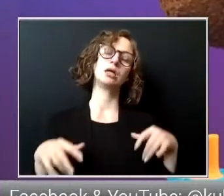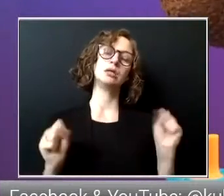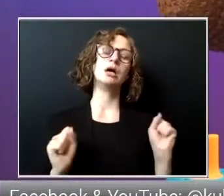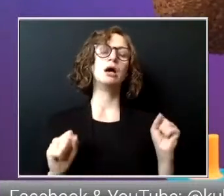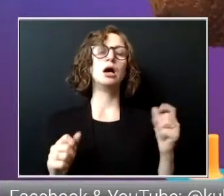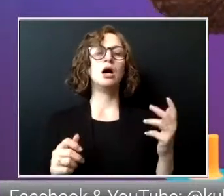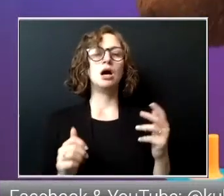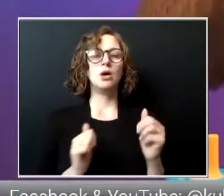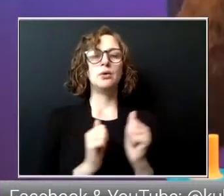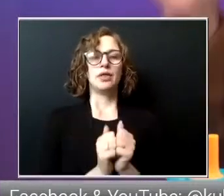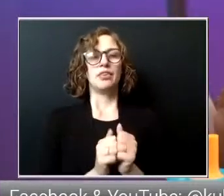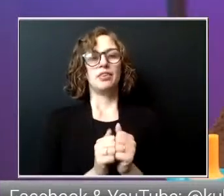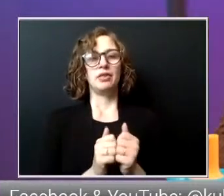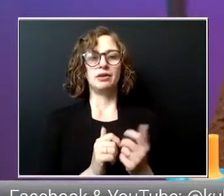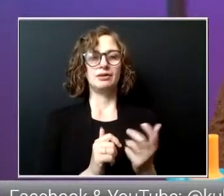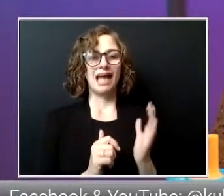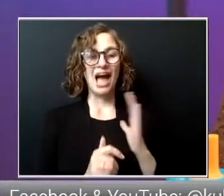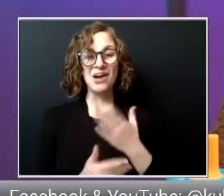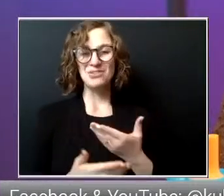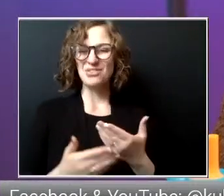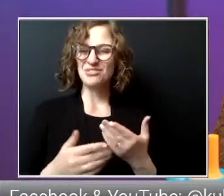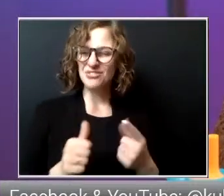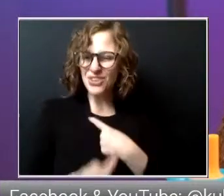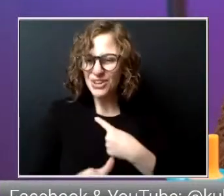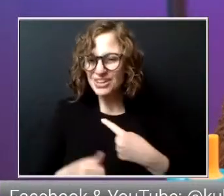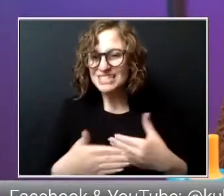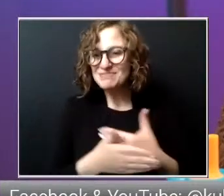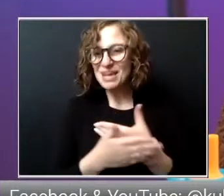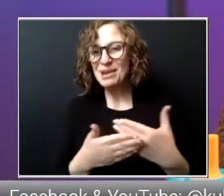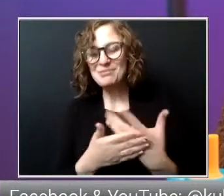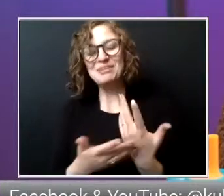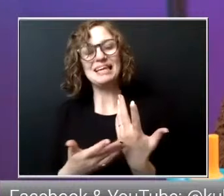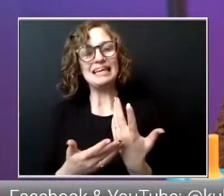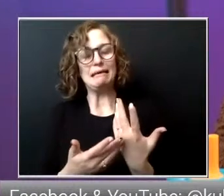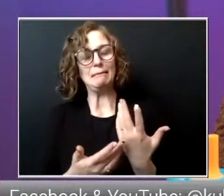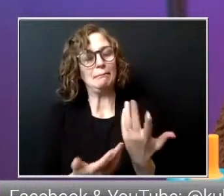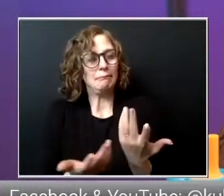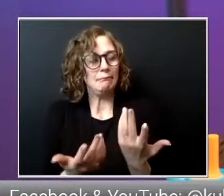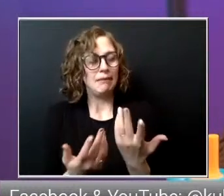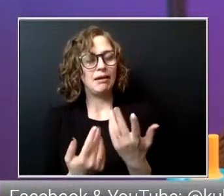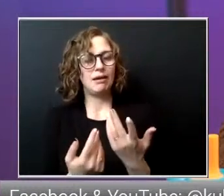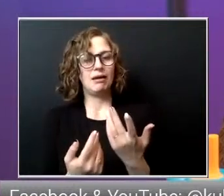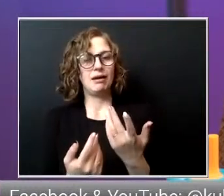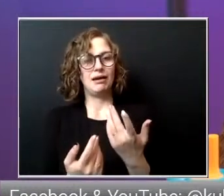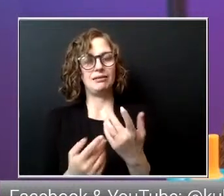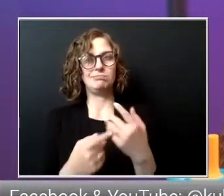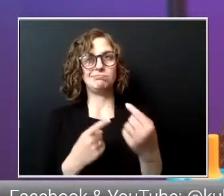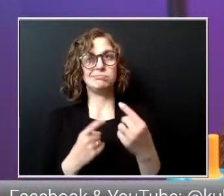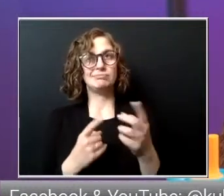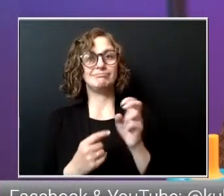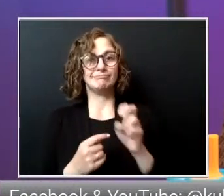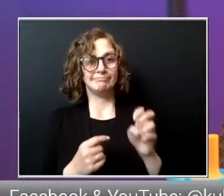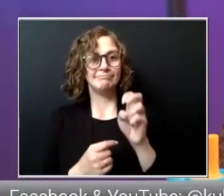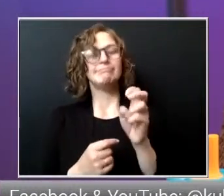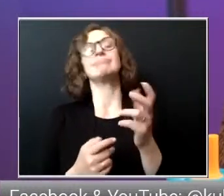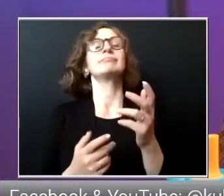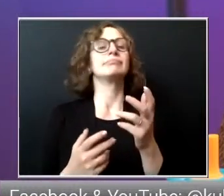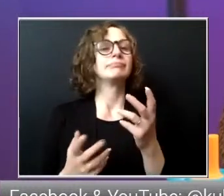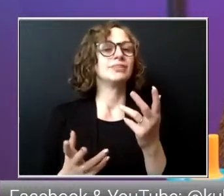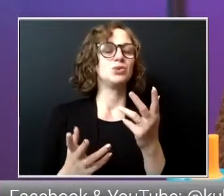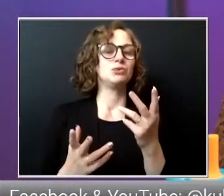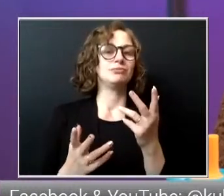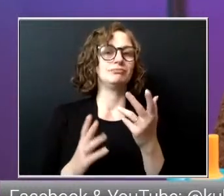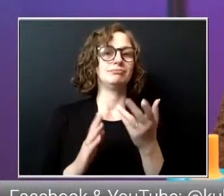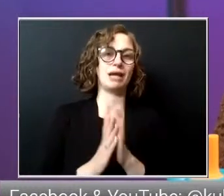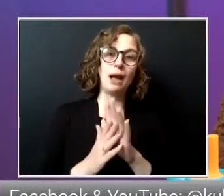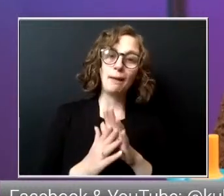him being our first, and kind of a journey to even get to him, and then this